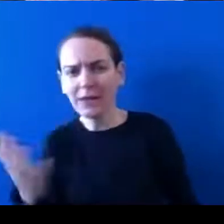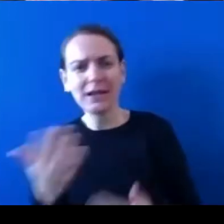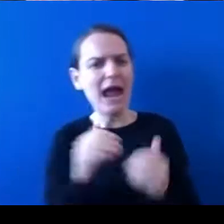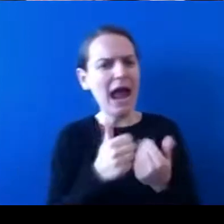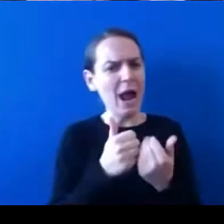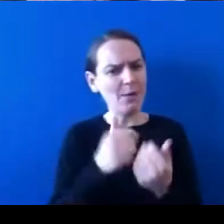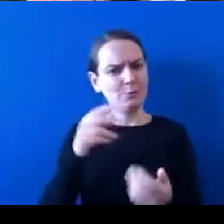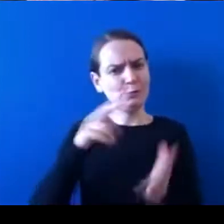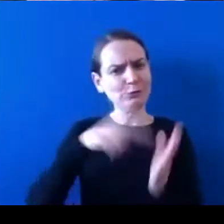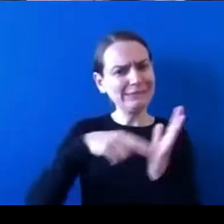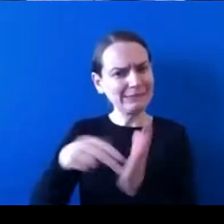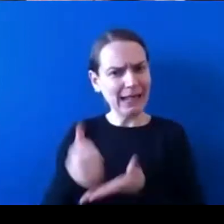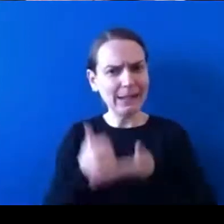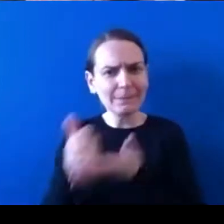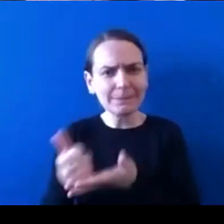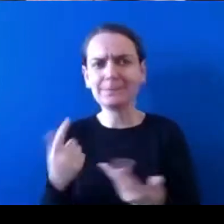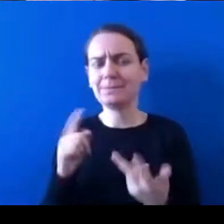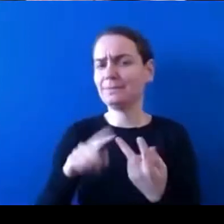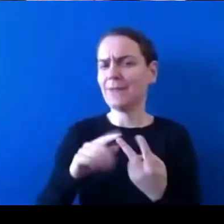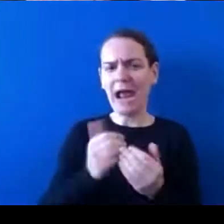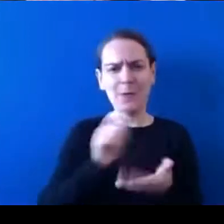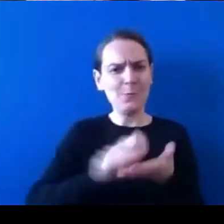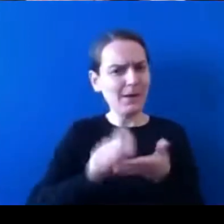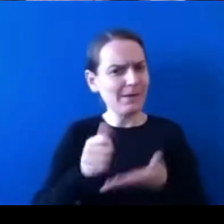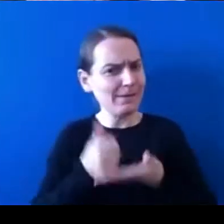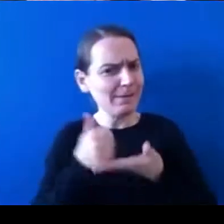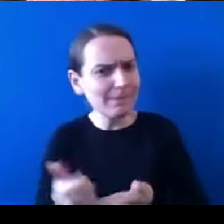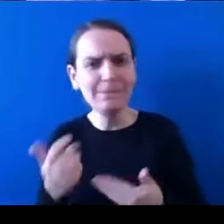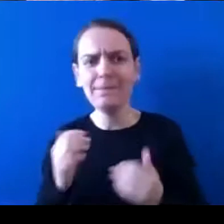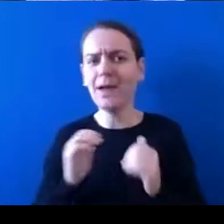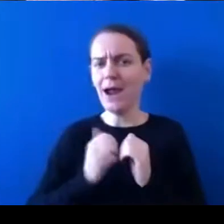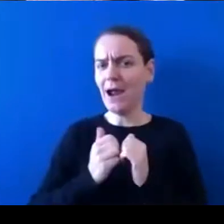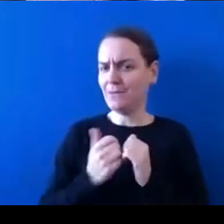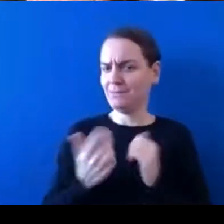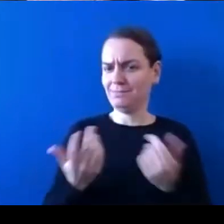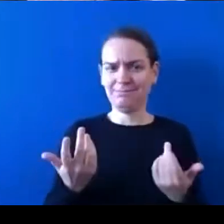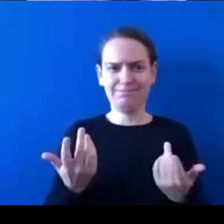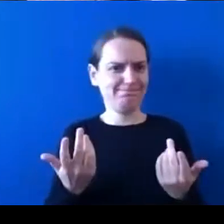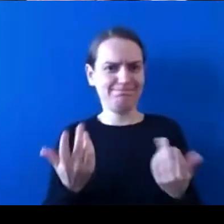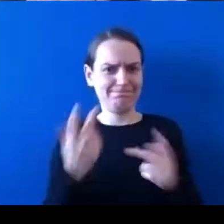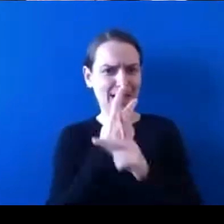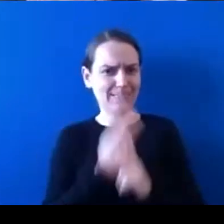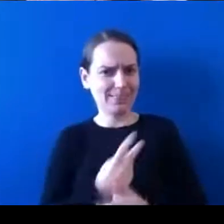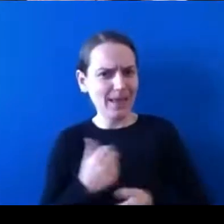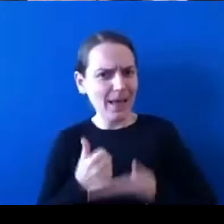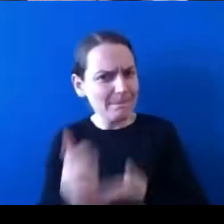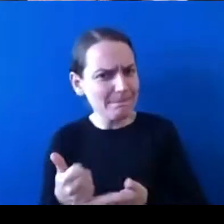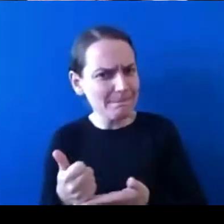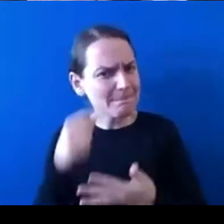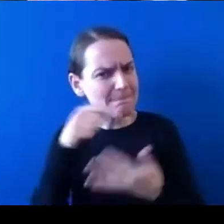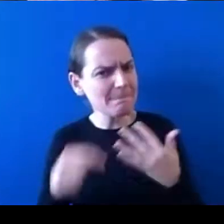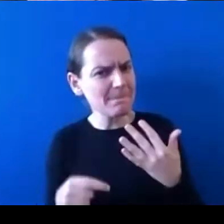items in a college setting. You'll be writing reports, applications,